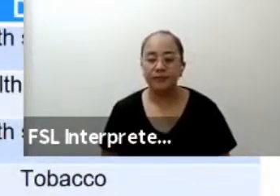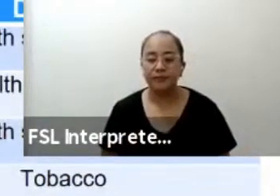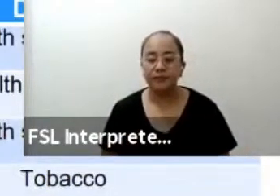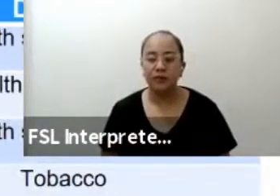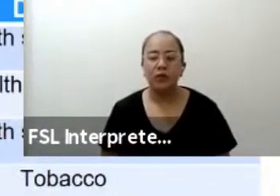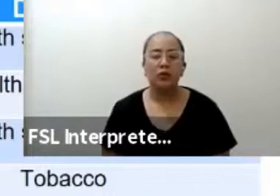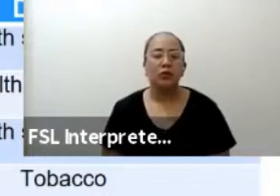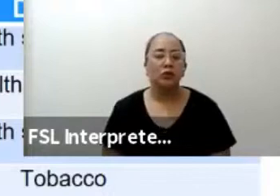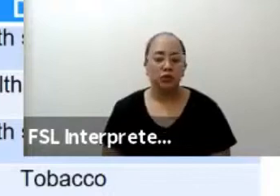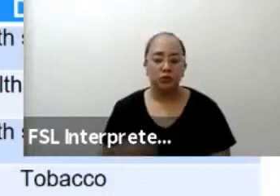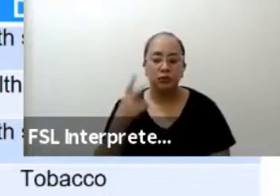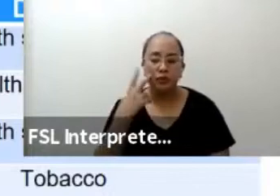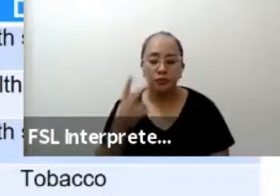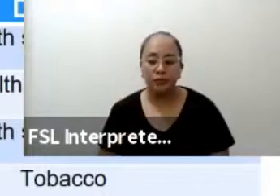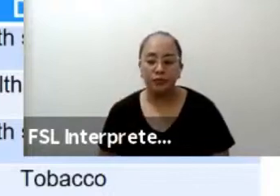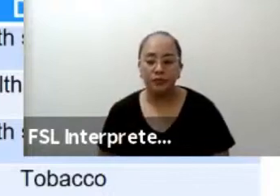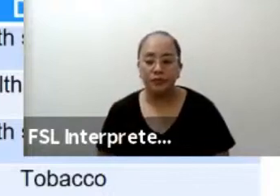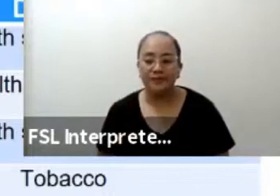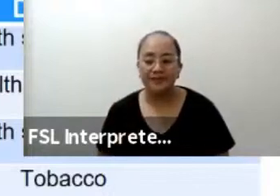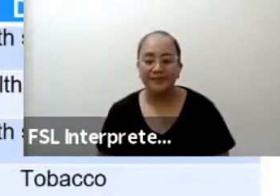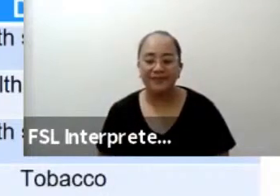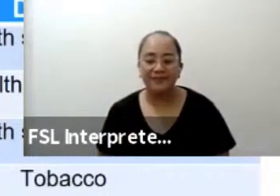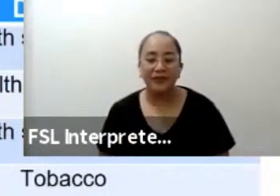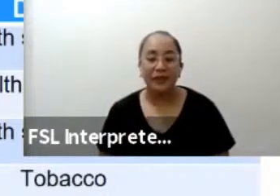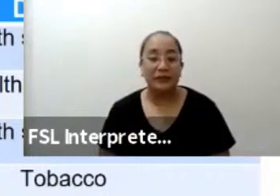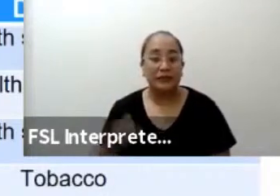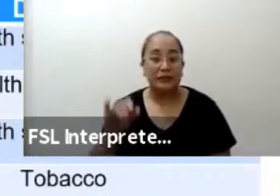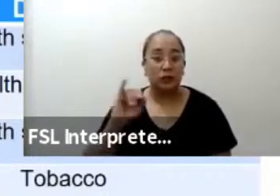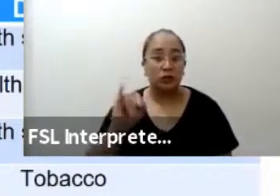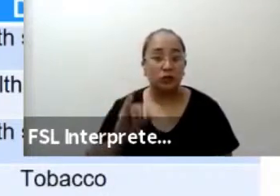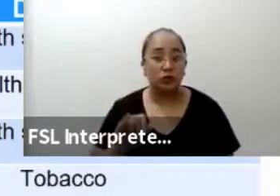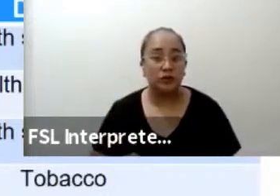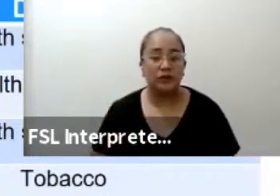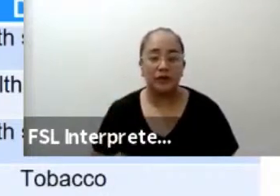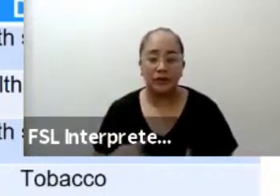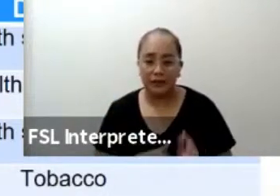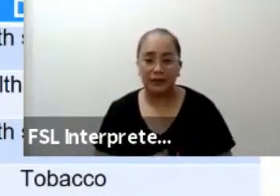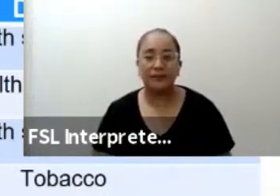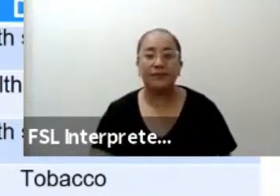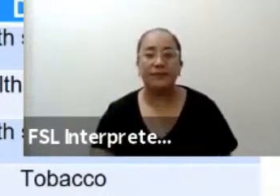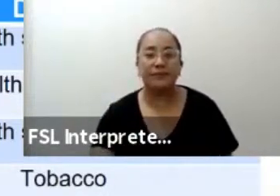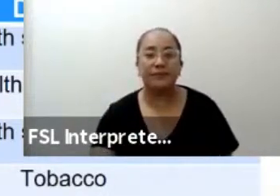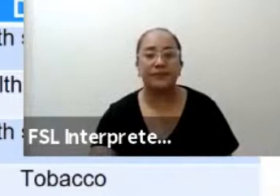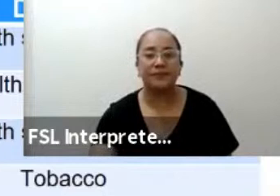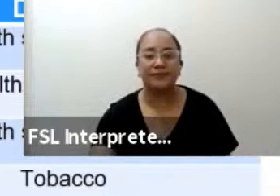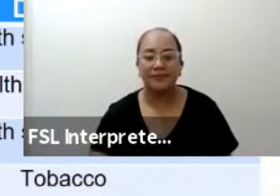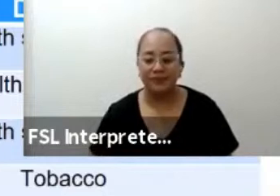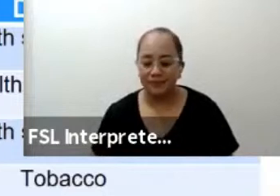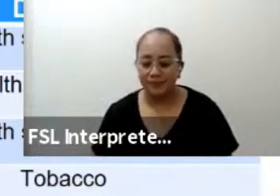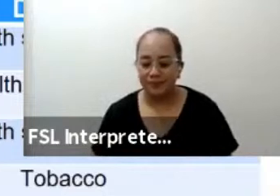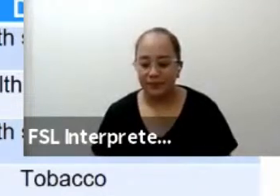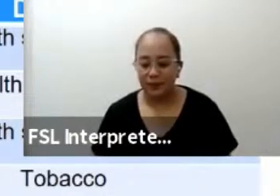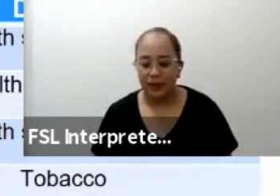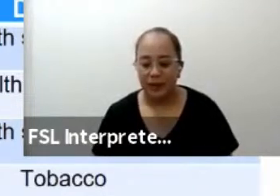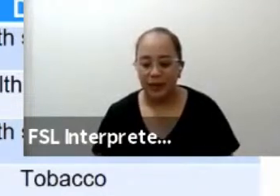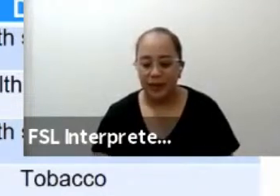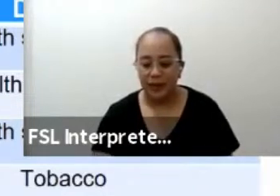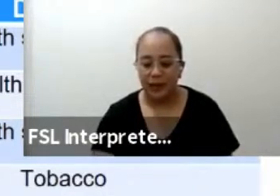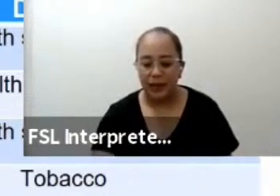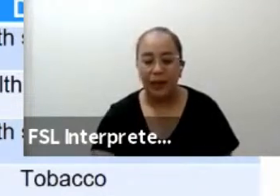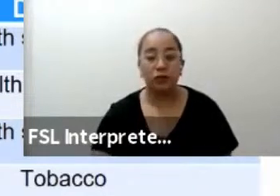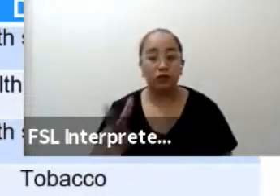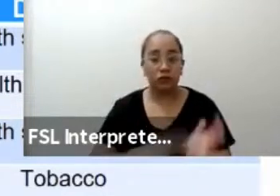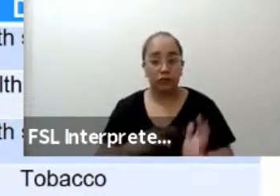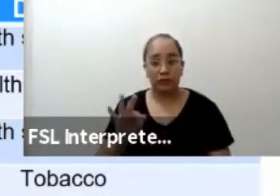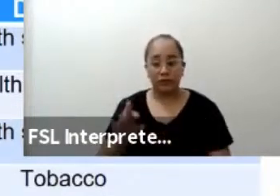Look at this. The Insurance Act again, and then in 2019, the